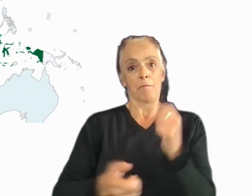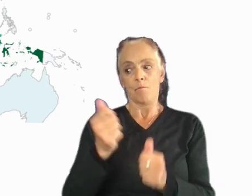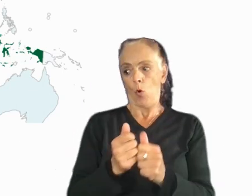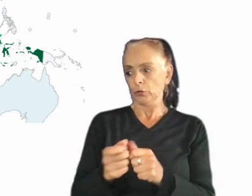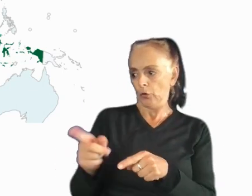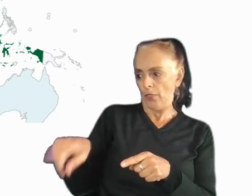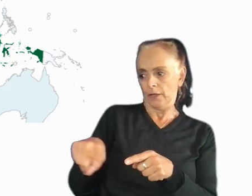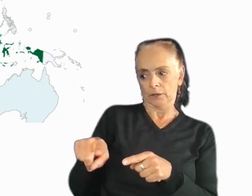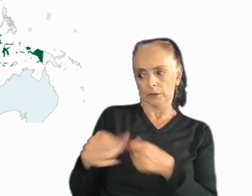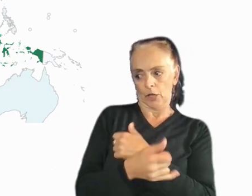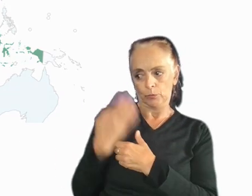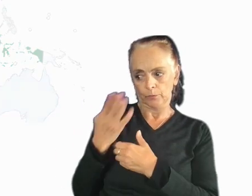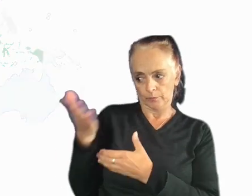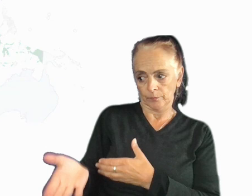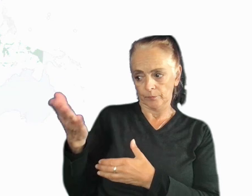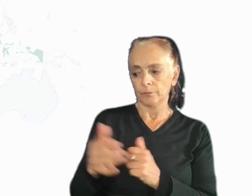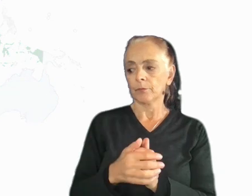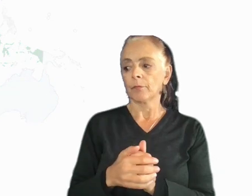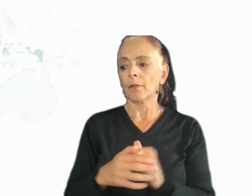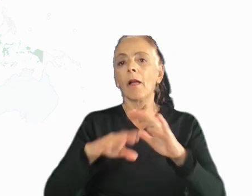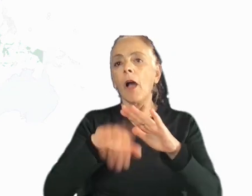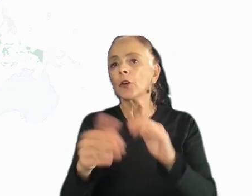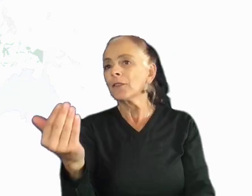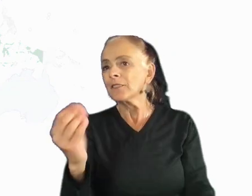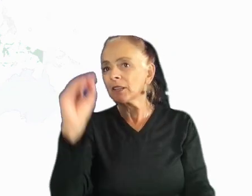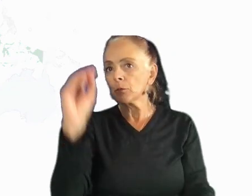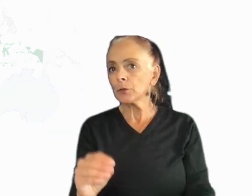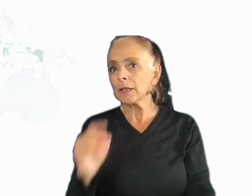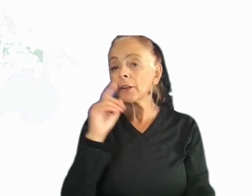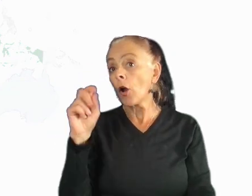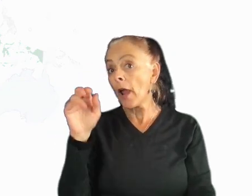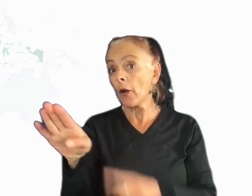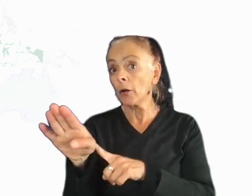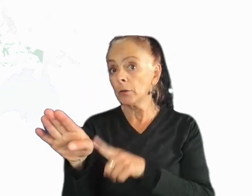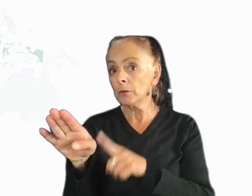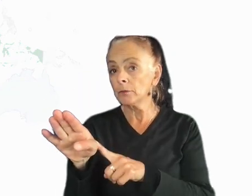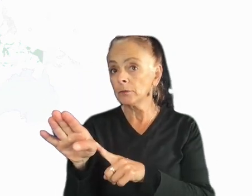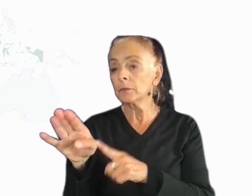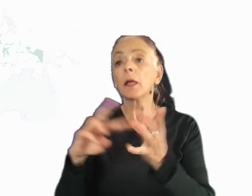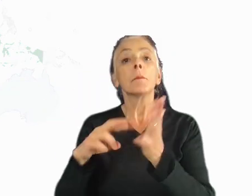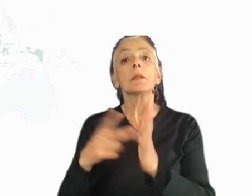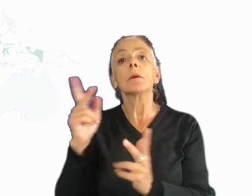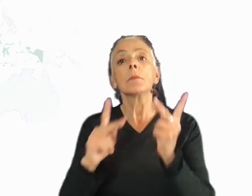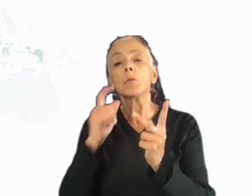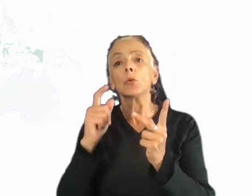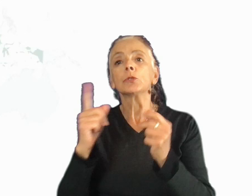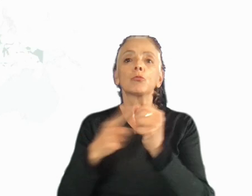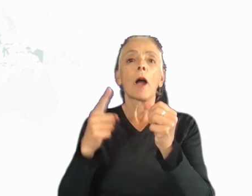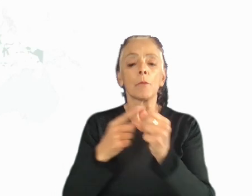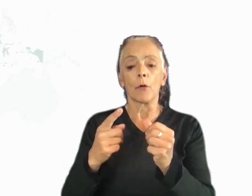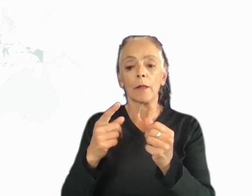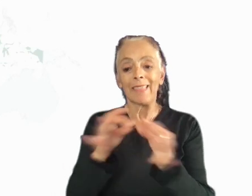are in these countries. Fewer than 15% of Muslims are Arab. And by this I mean people whose primary language is